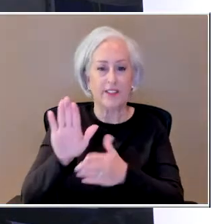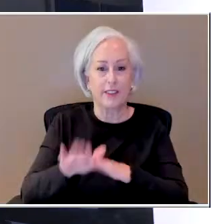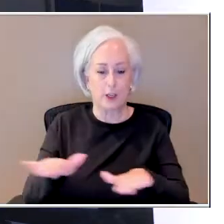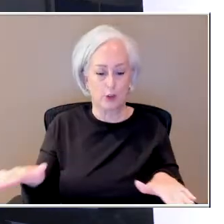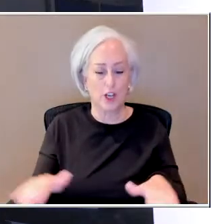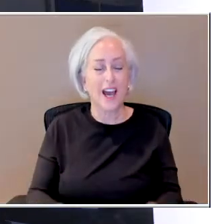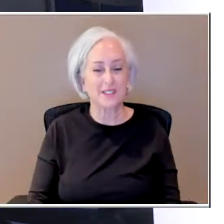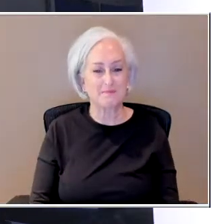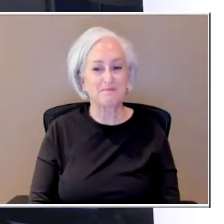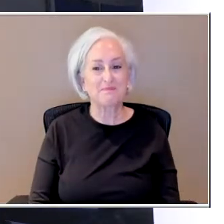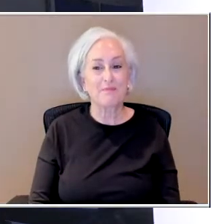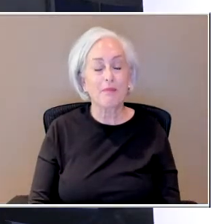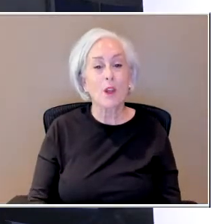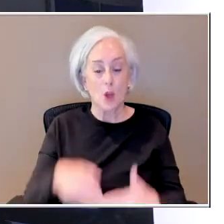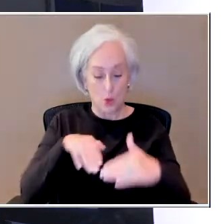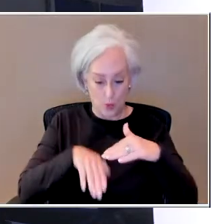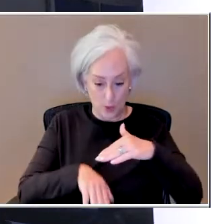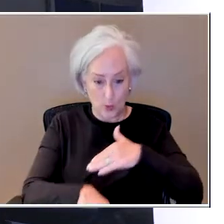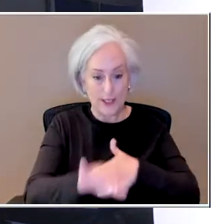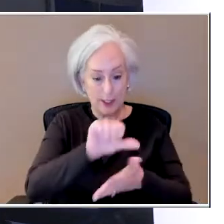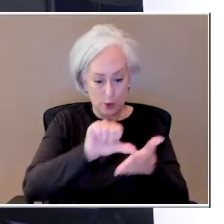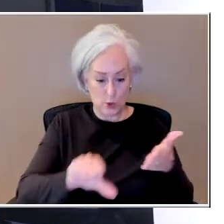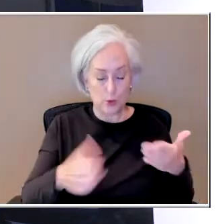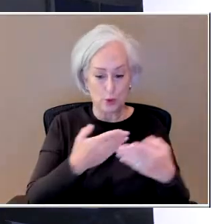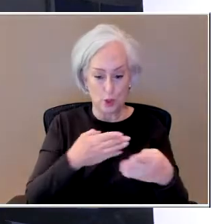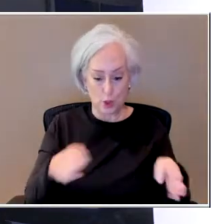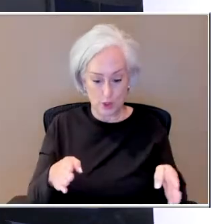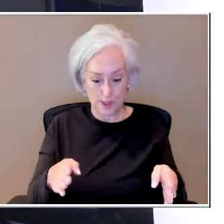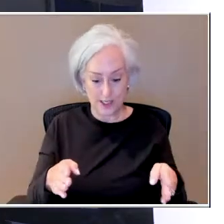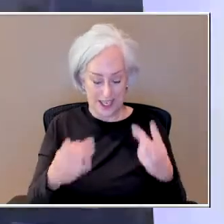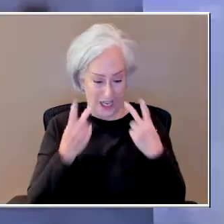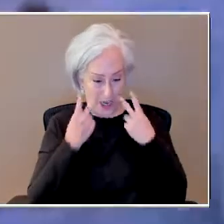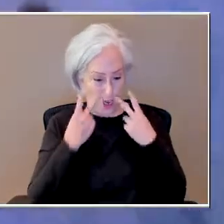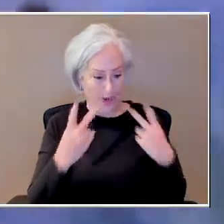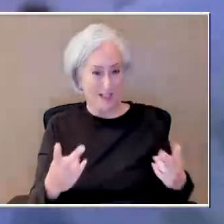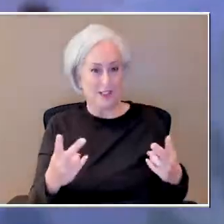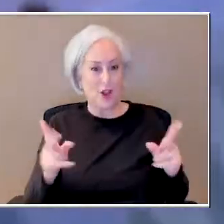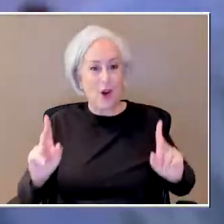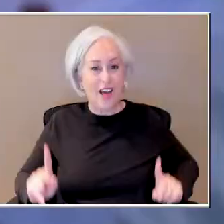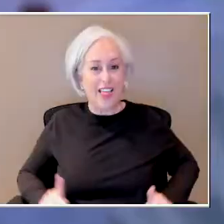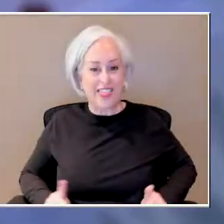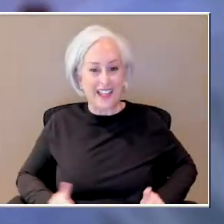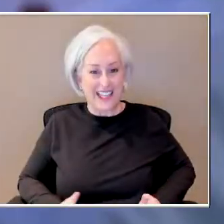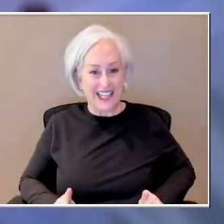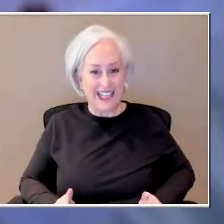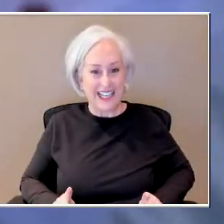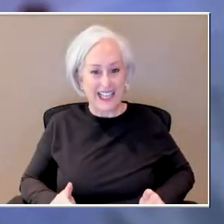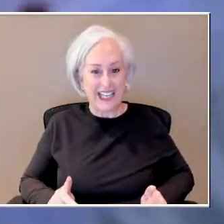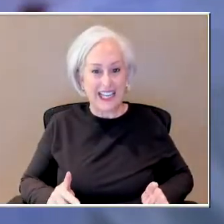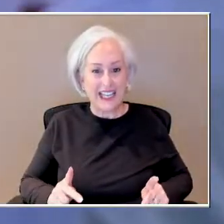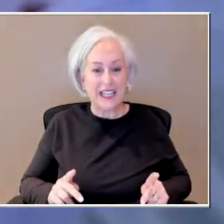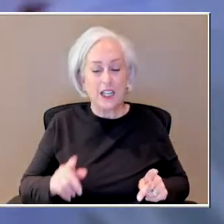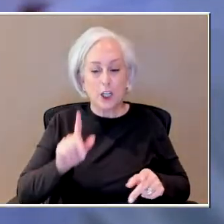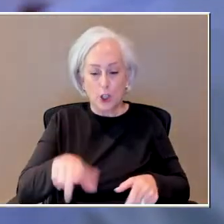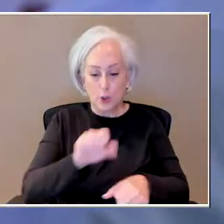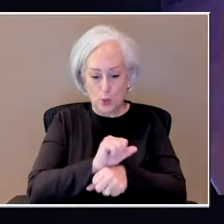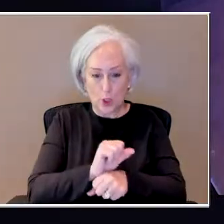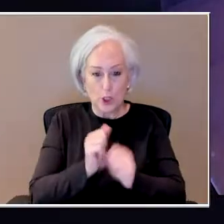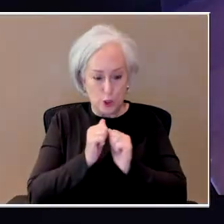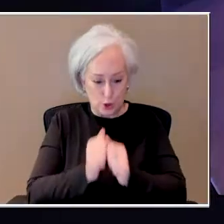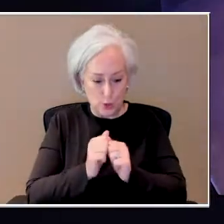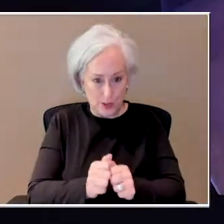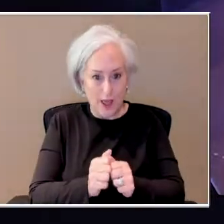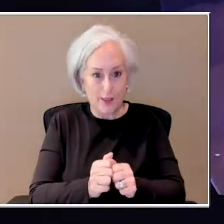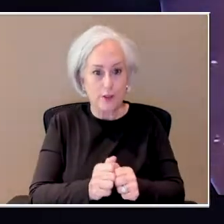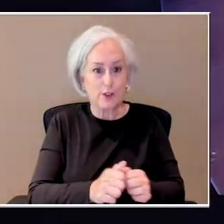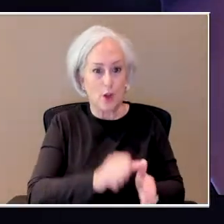Schmidt, we get to see the kidney roll next door. That's kind of how you guys work in tandem there next door. And so it's waiting in the operating room right next to